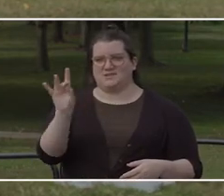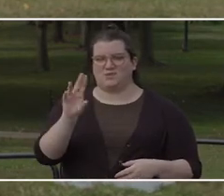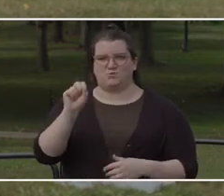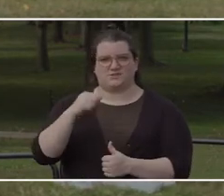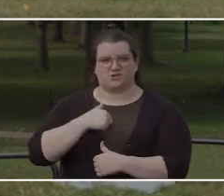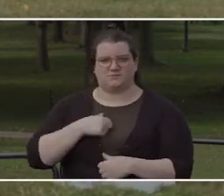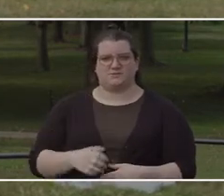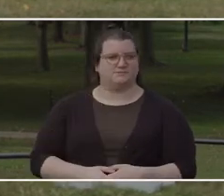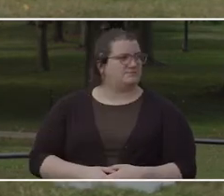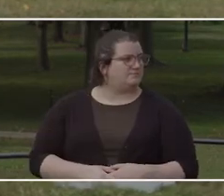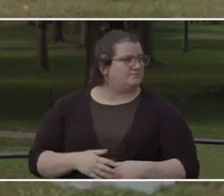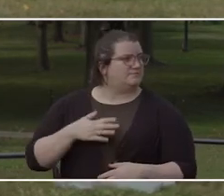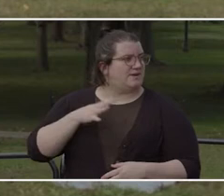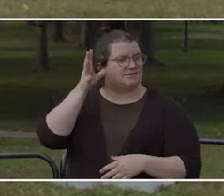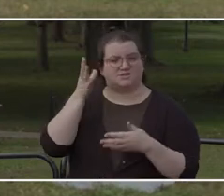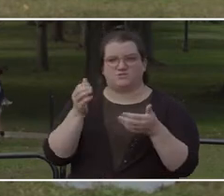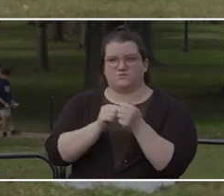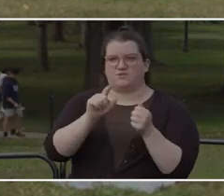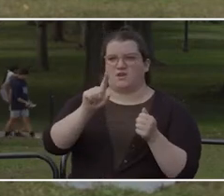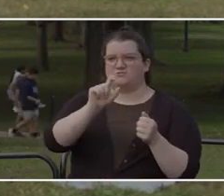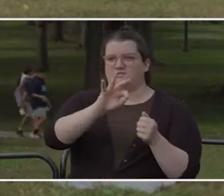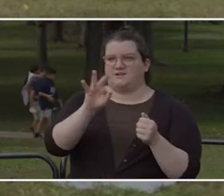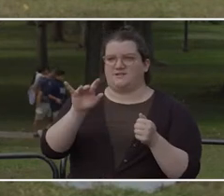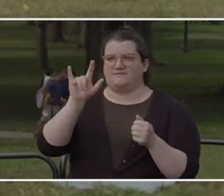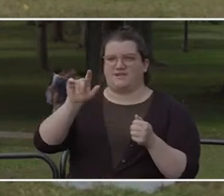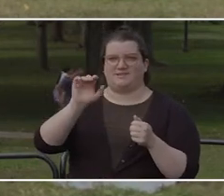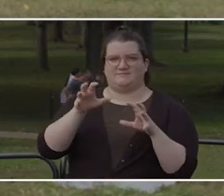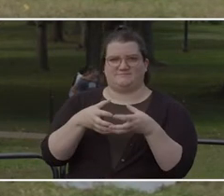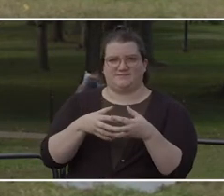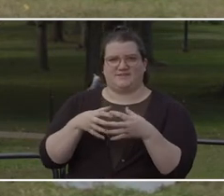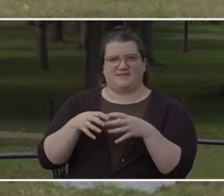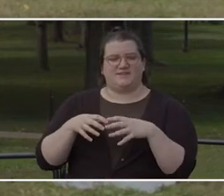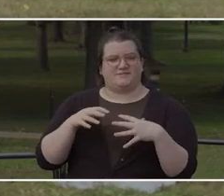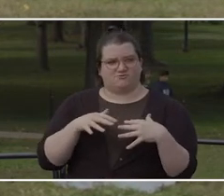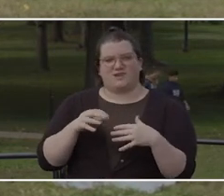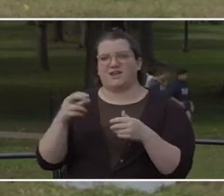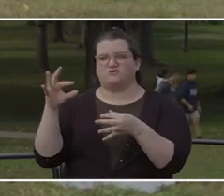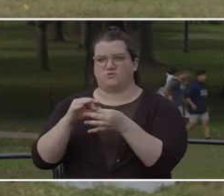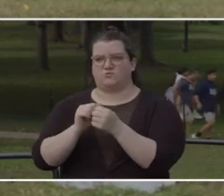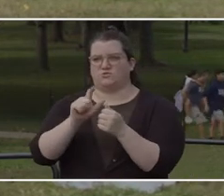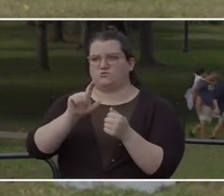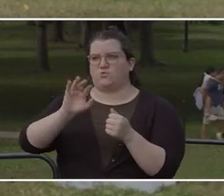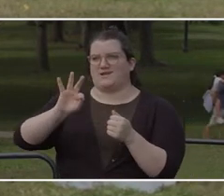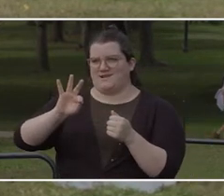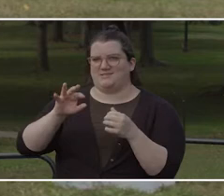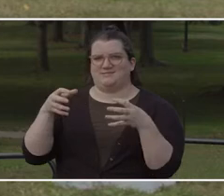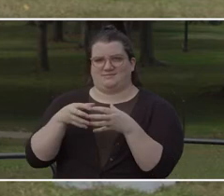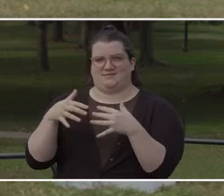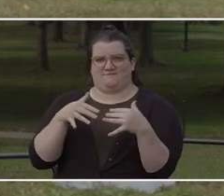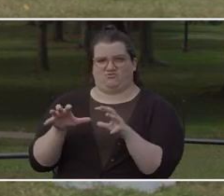served with the 199th Light Infantry Brigade, also joined up with the 25th Infantry when he was in Vietnam, received the